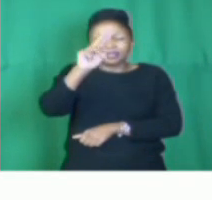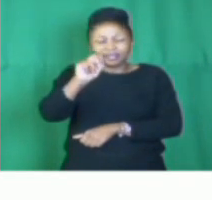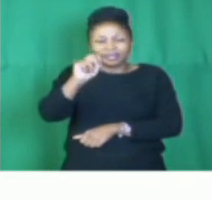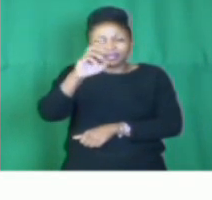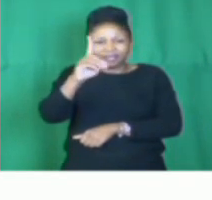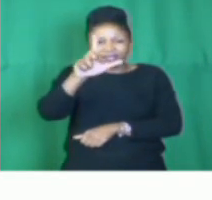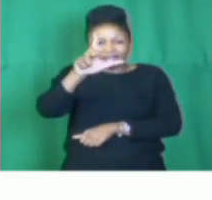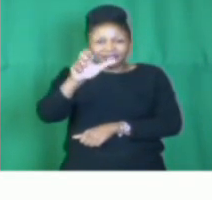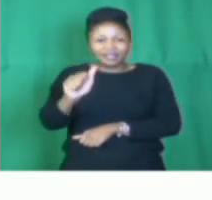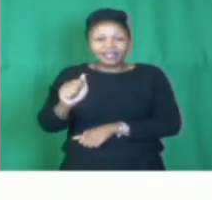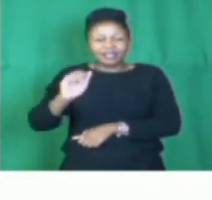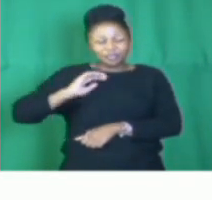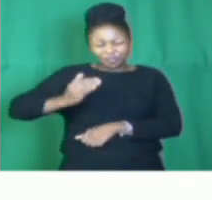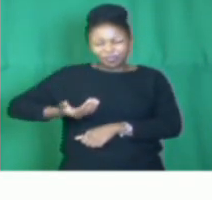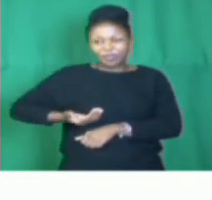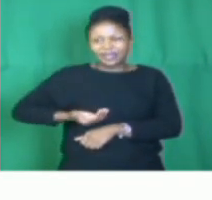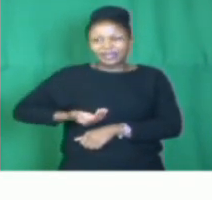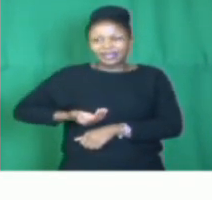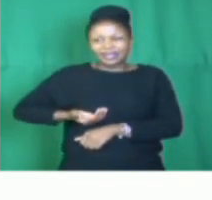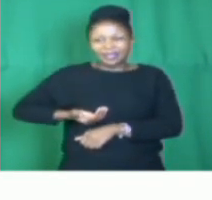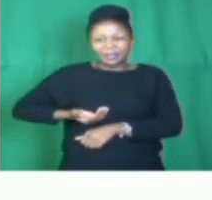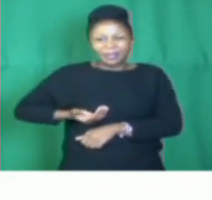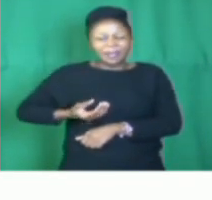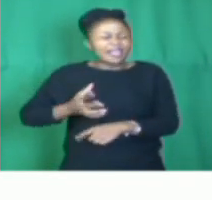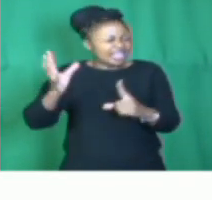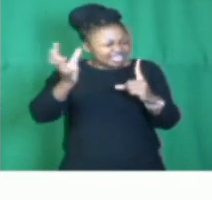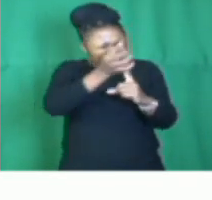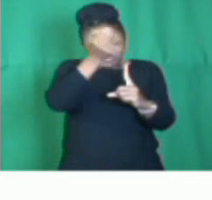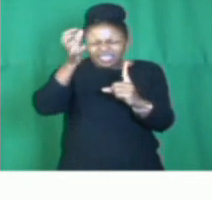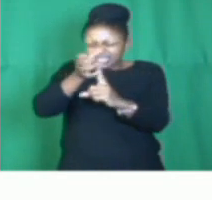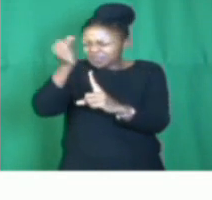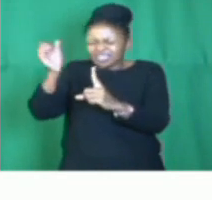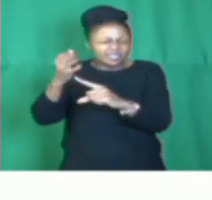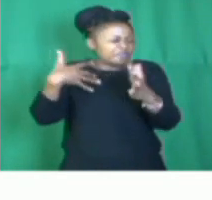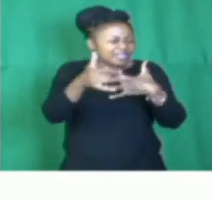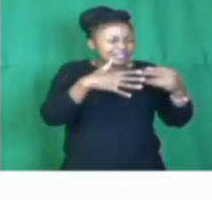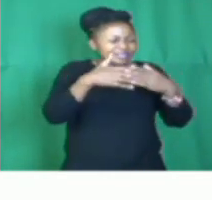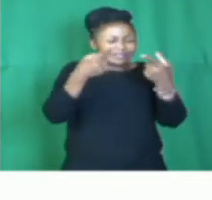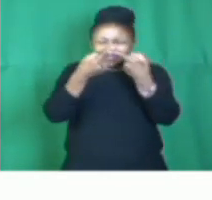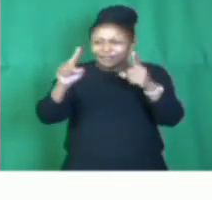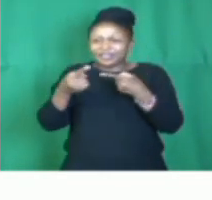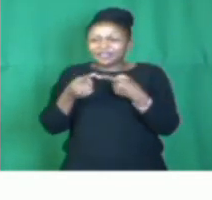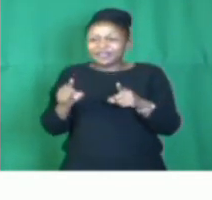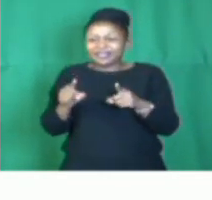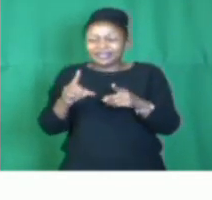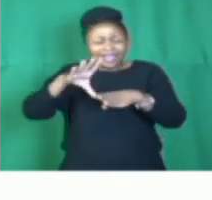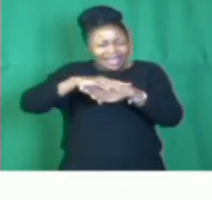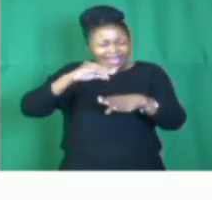her feet. She is a one-woman powerhouse who is doing it all at the age of